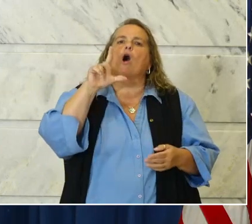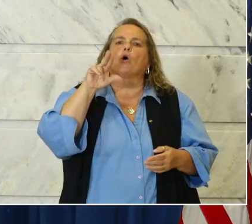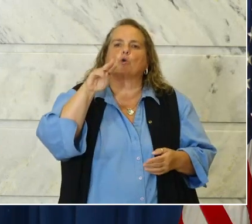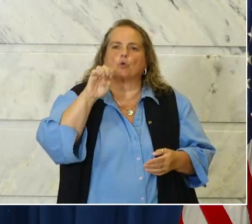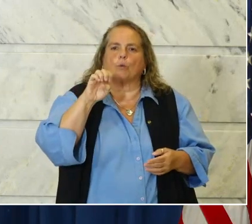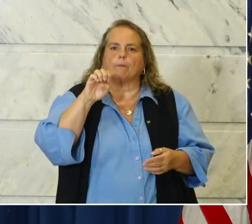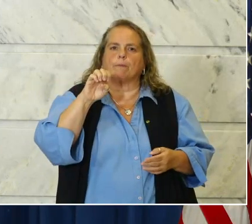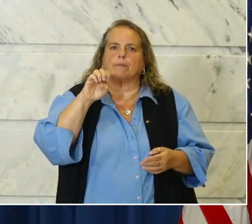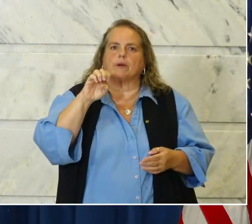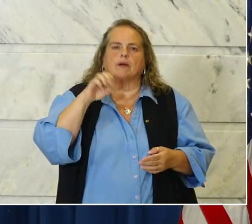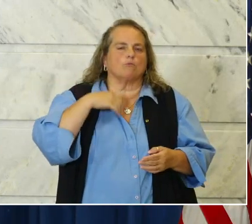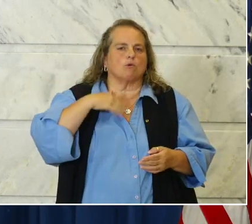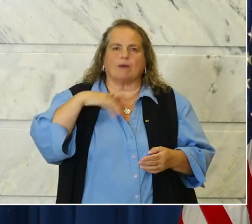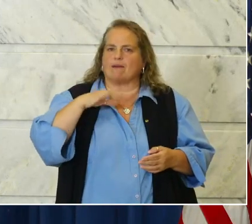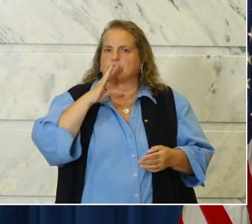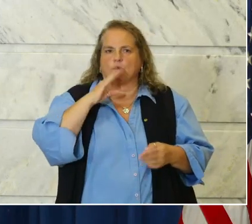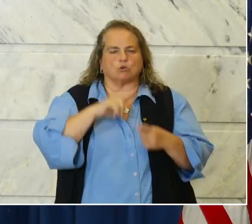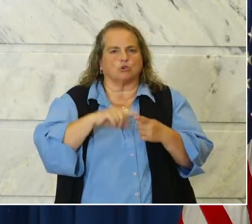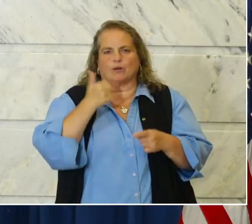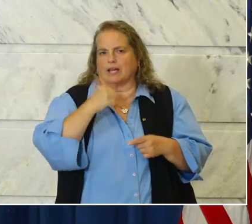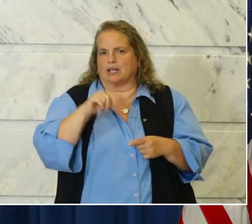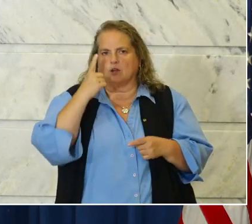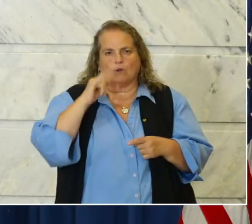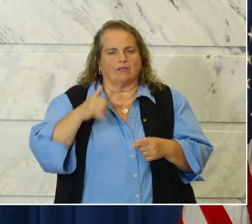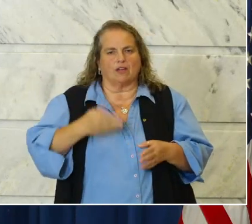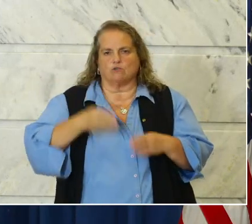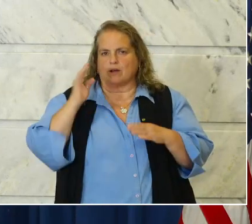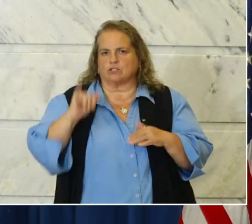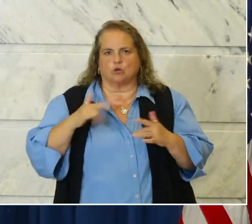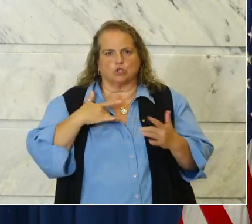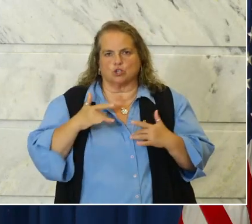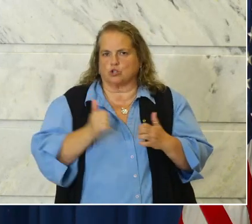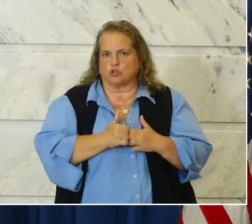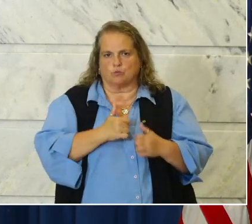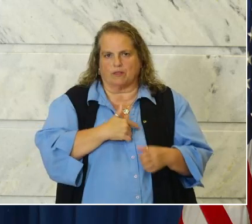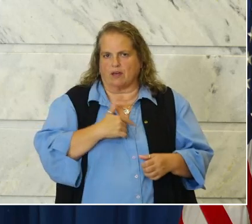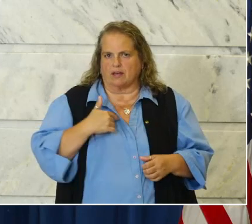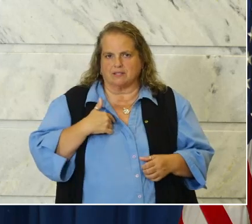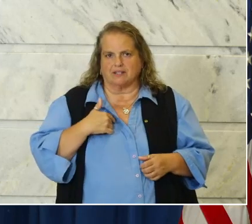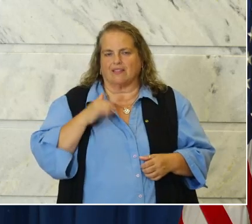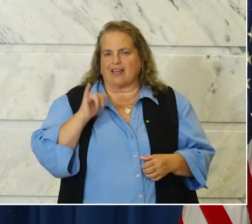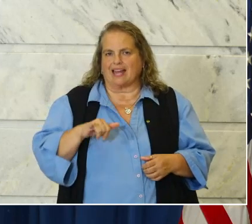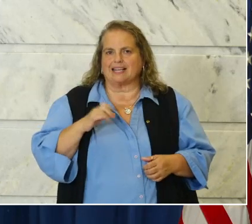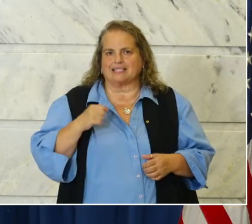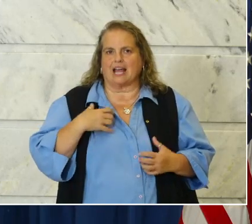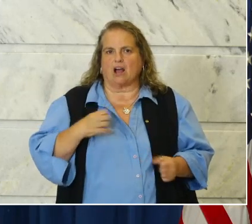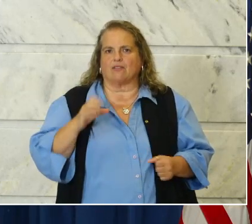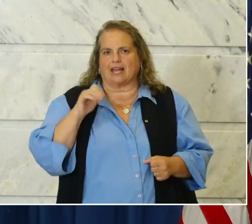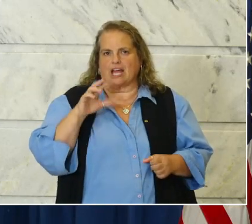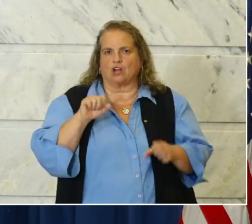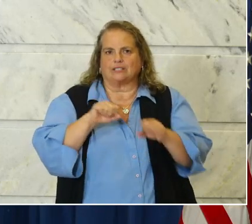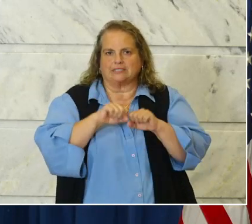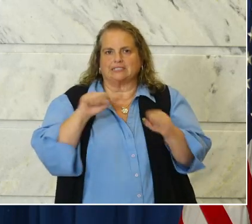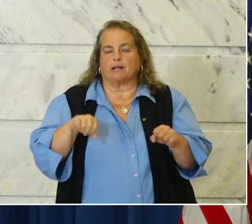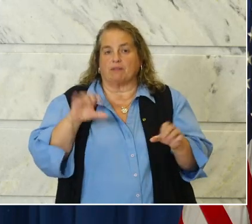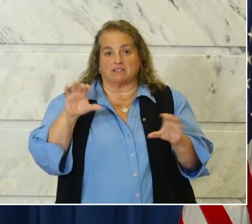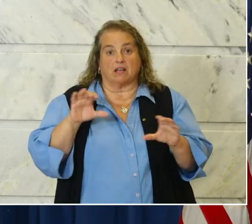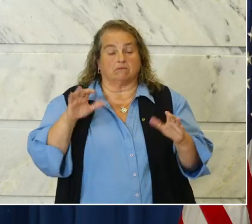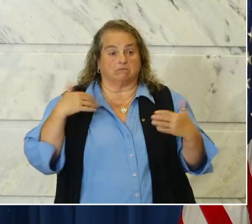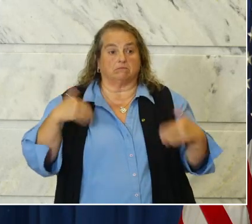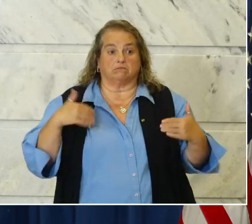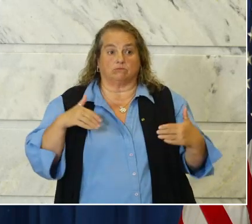spoken directly to anybody that's raised those concerns with us. Now, that's a healthcare system that has done a heck of a job.